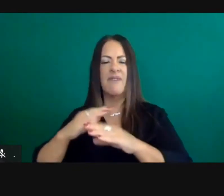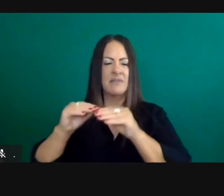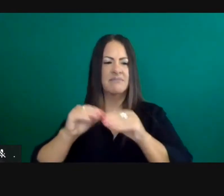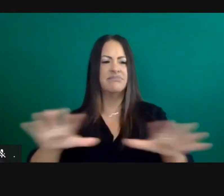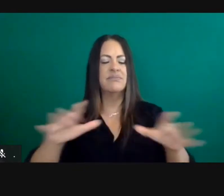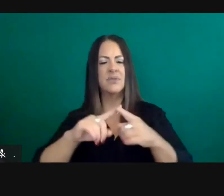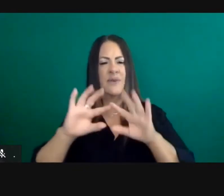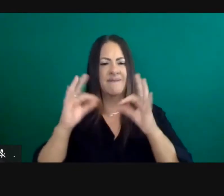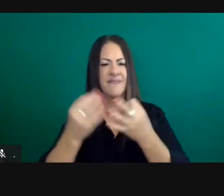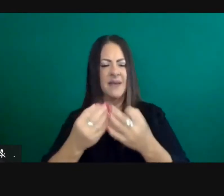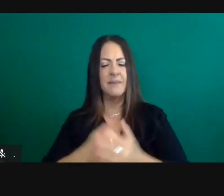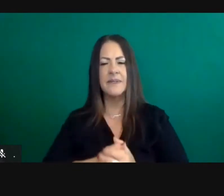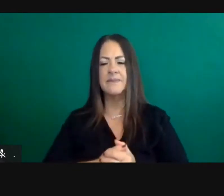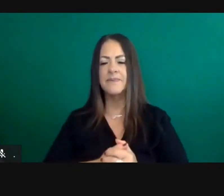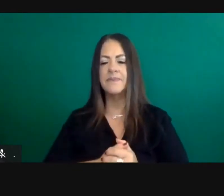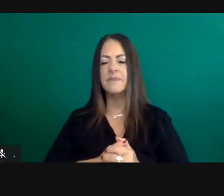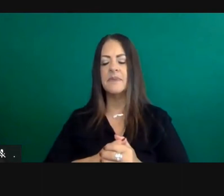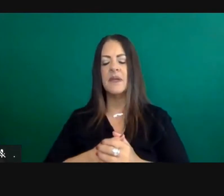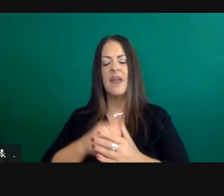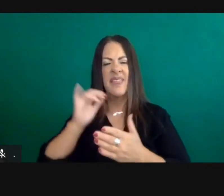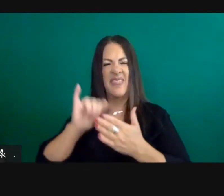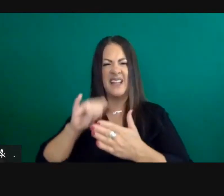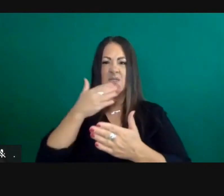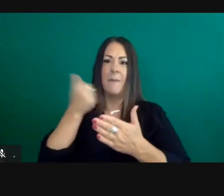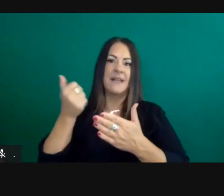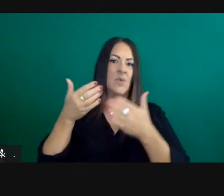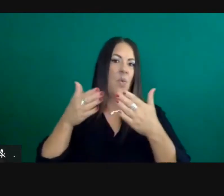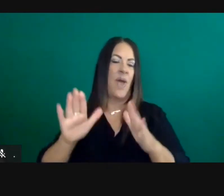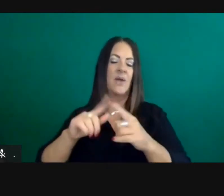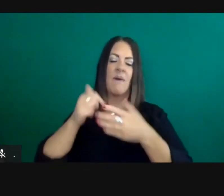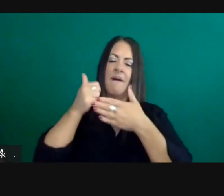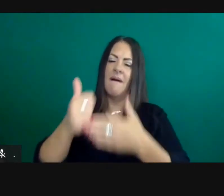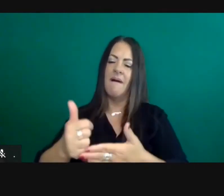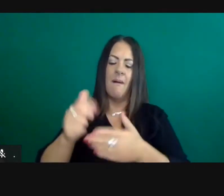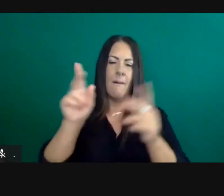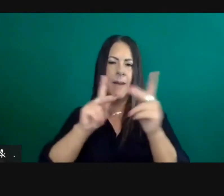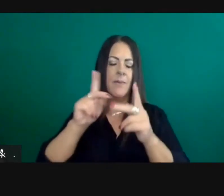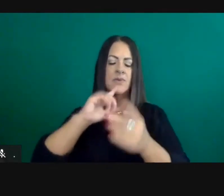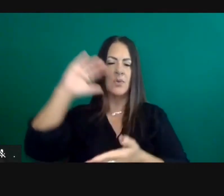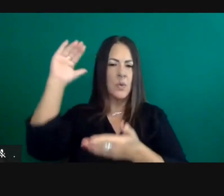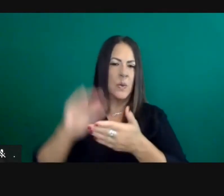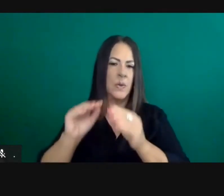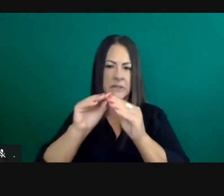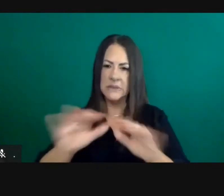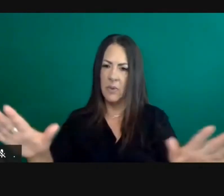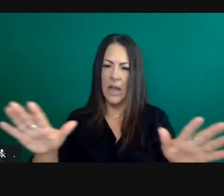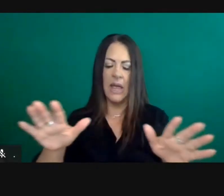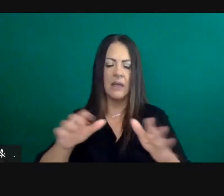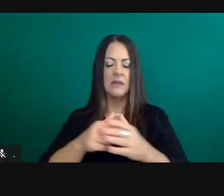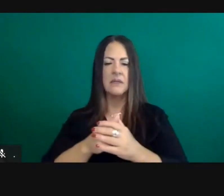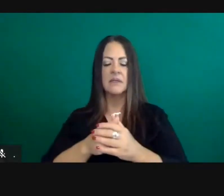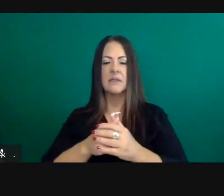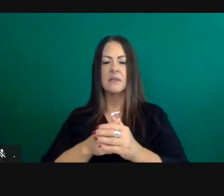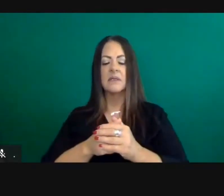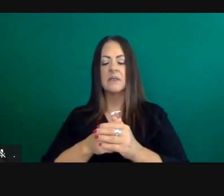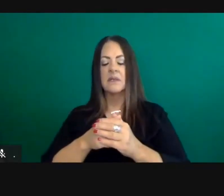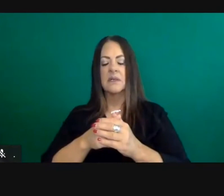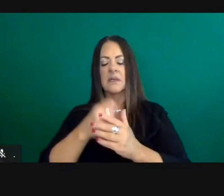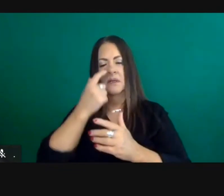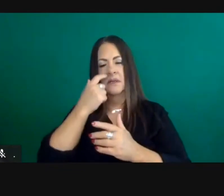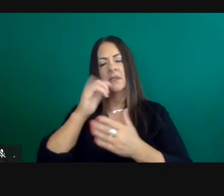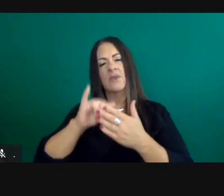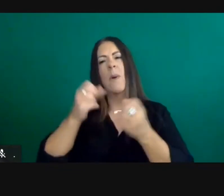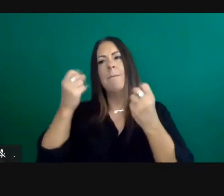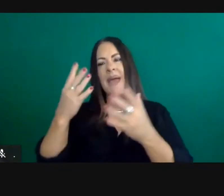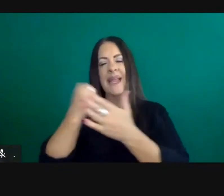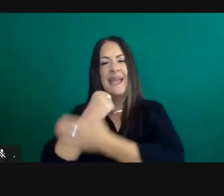important strategy to reduce transmission, but those efforts across counties, big and small, are indeed making the kind of difference